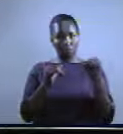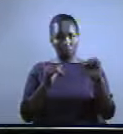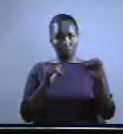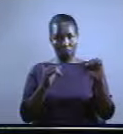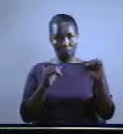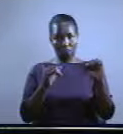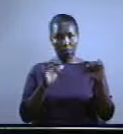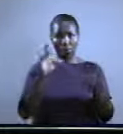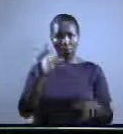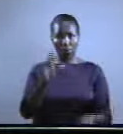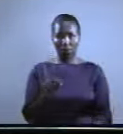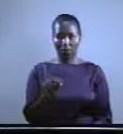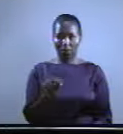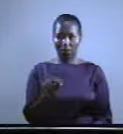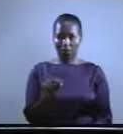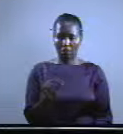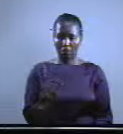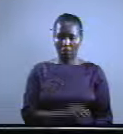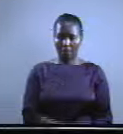no.